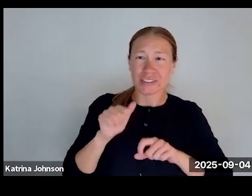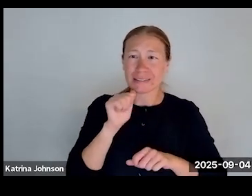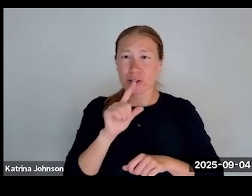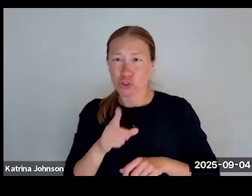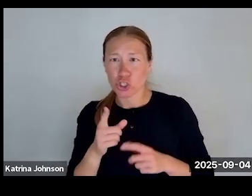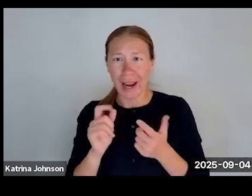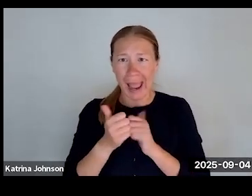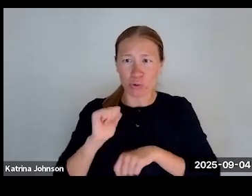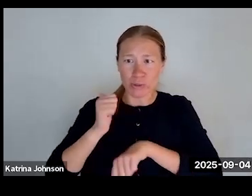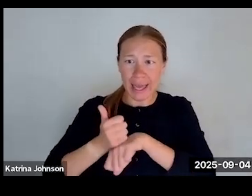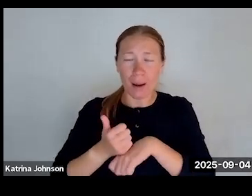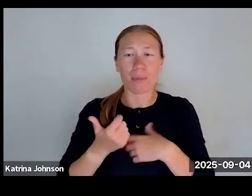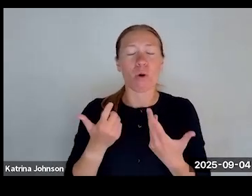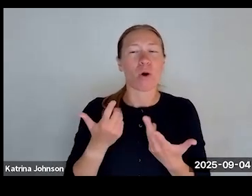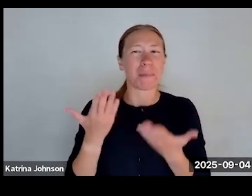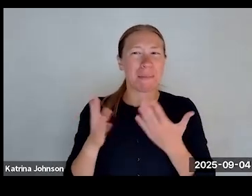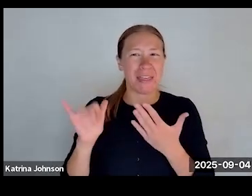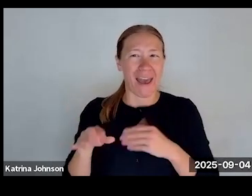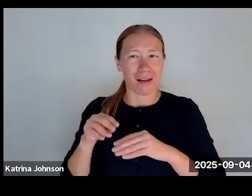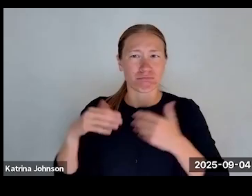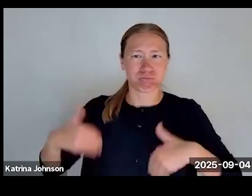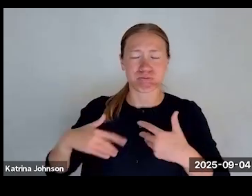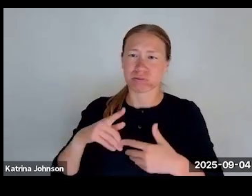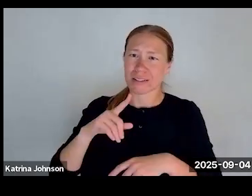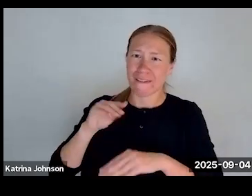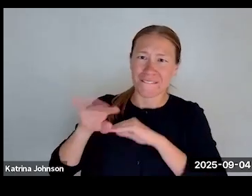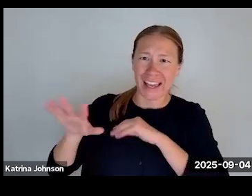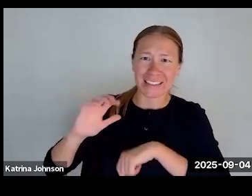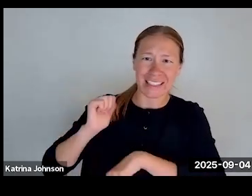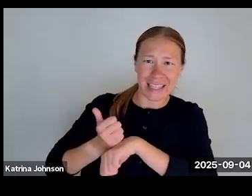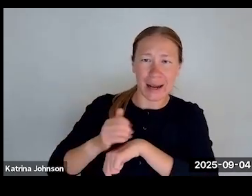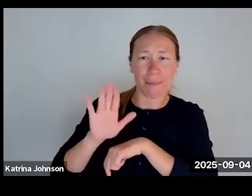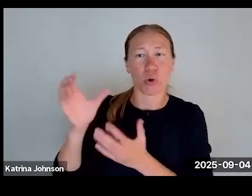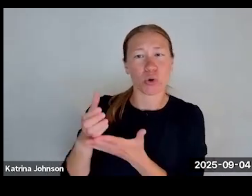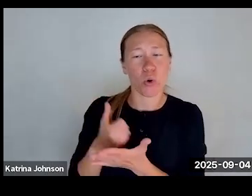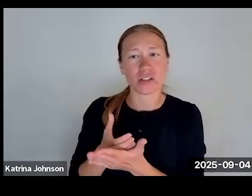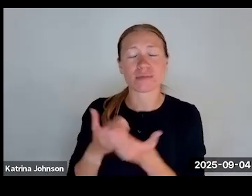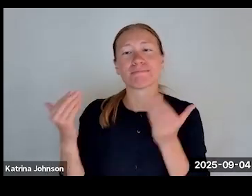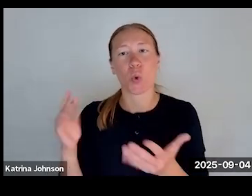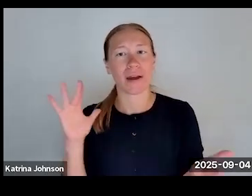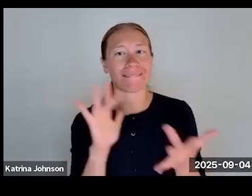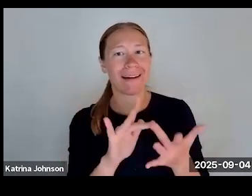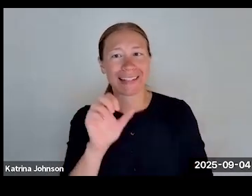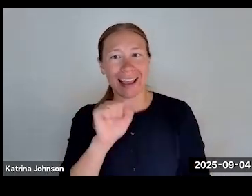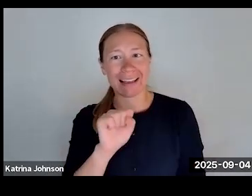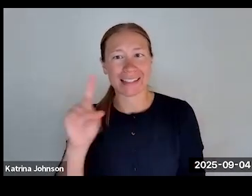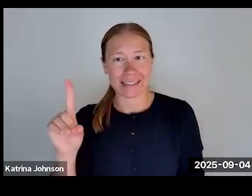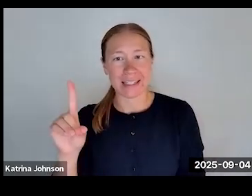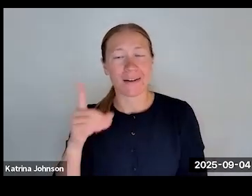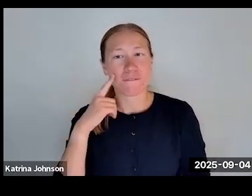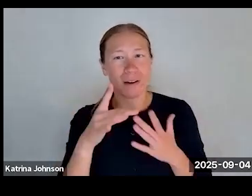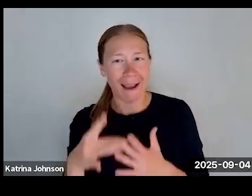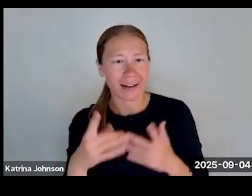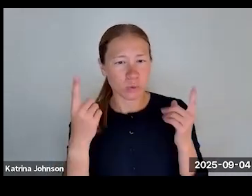believe they may fundamentally alter the nature of your course, reach out to SSD for guidance